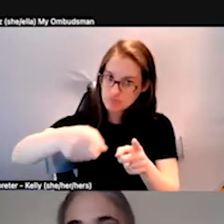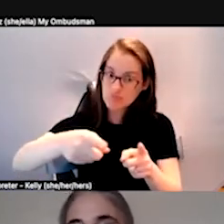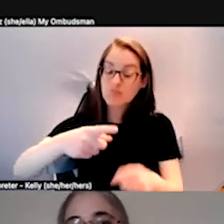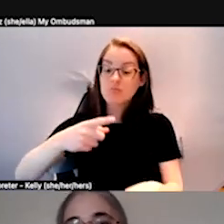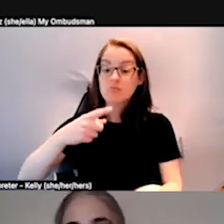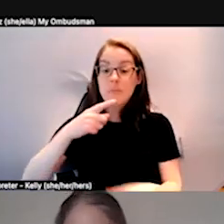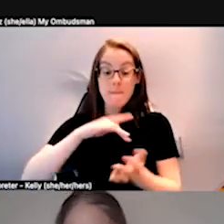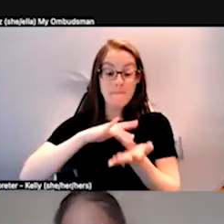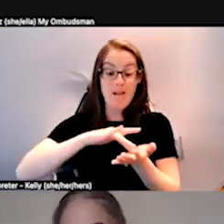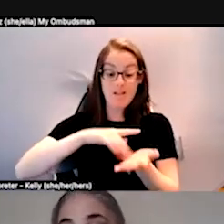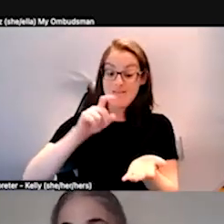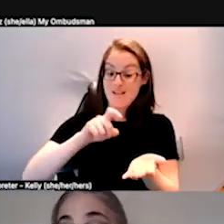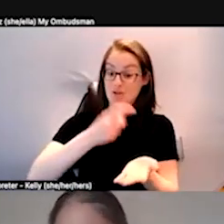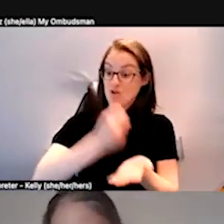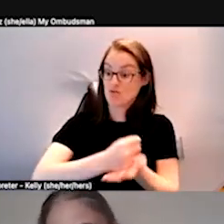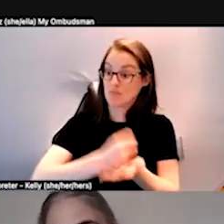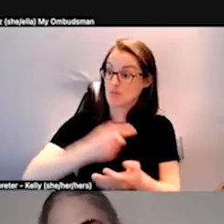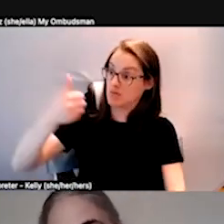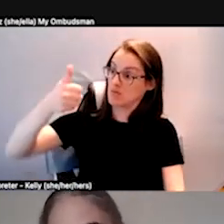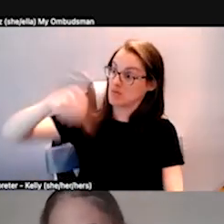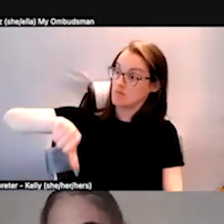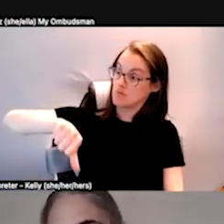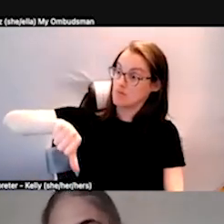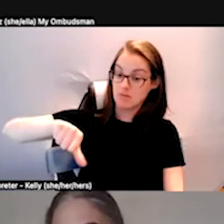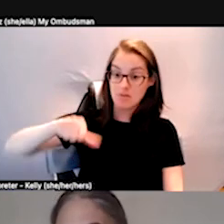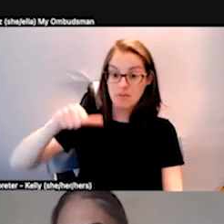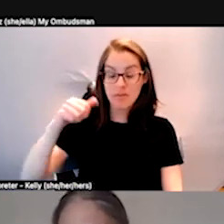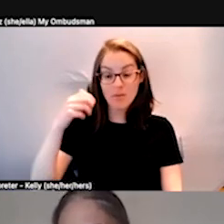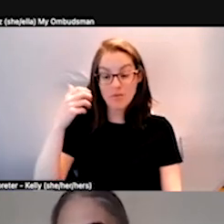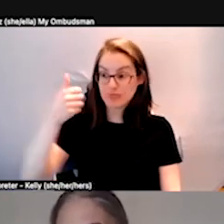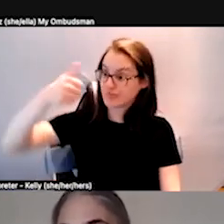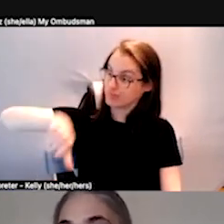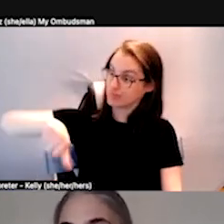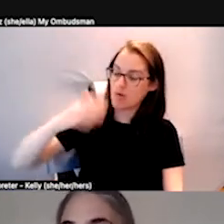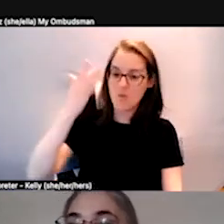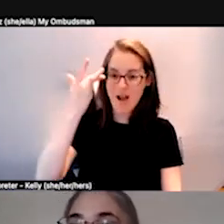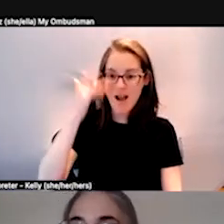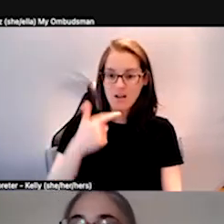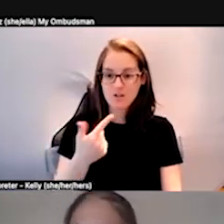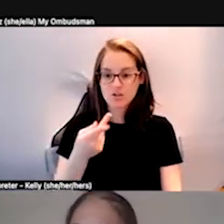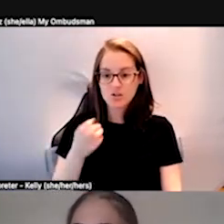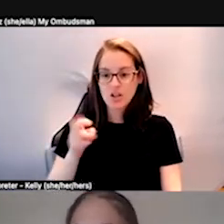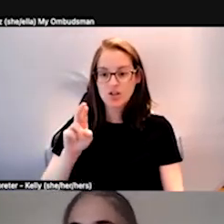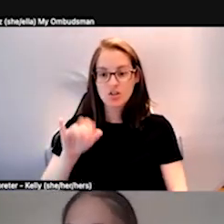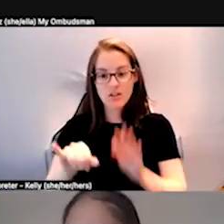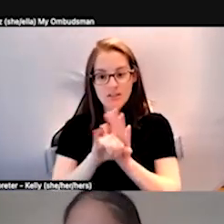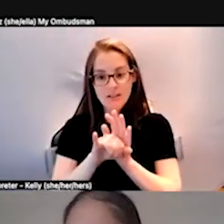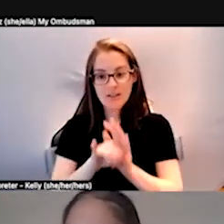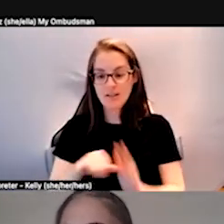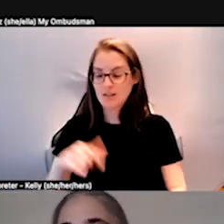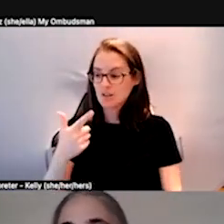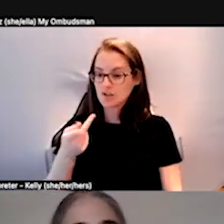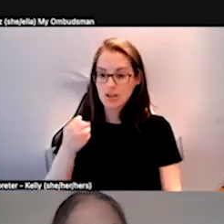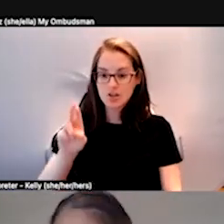medically necessary treatment on the basis of someone's gender identity or gender dysphoria. So denying someone because of their gender